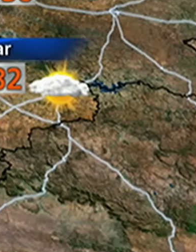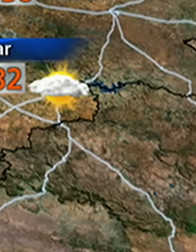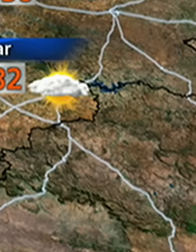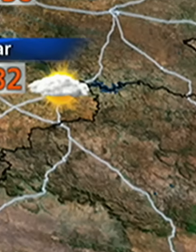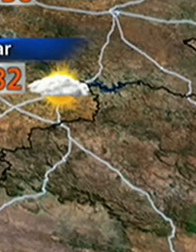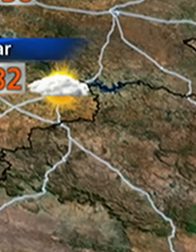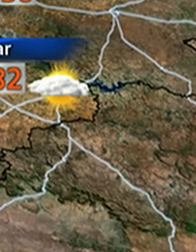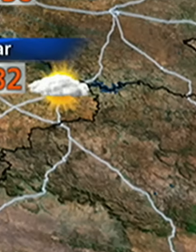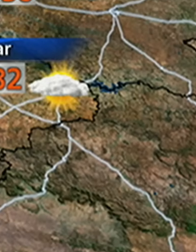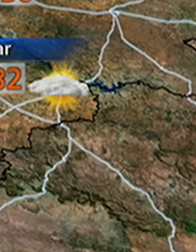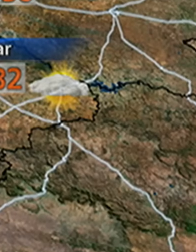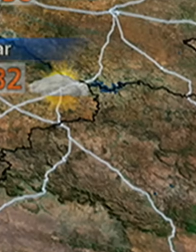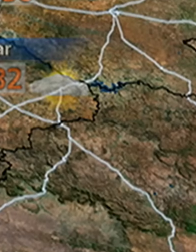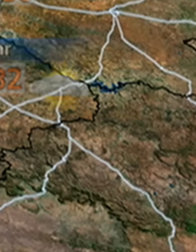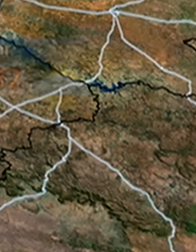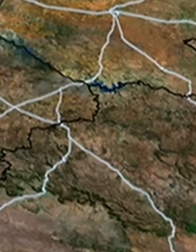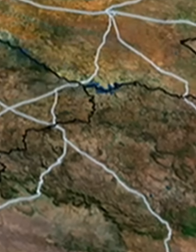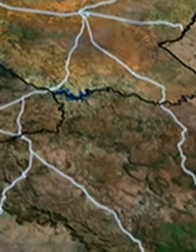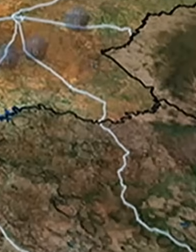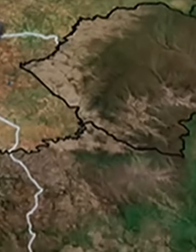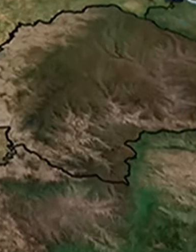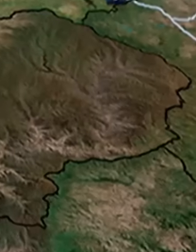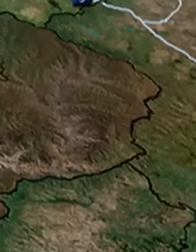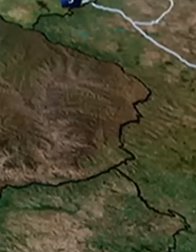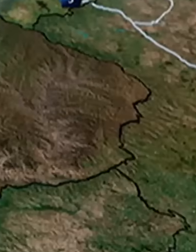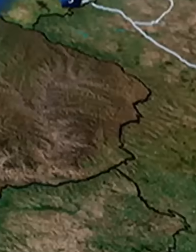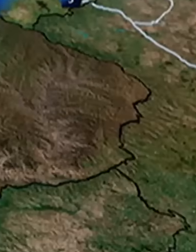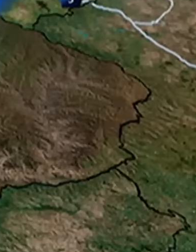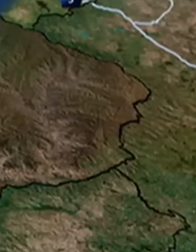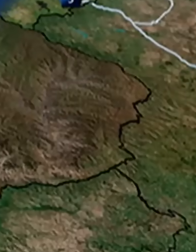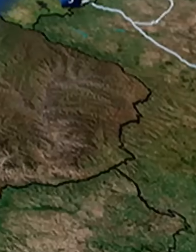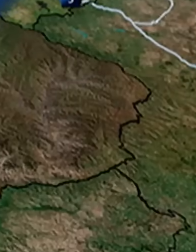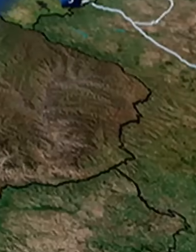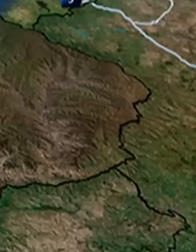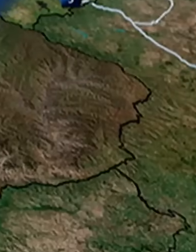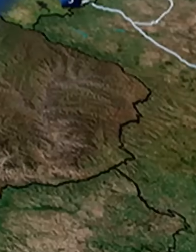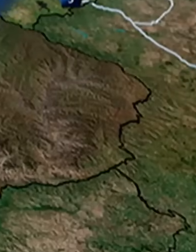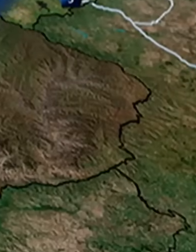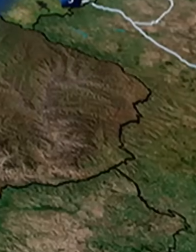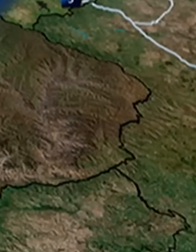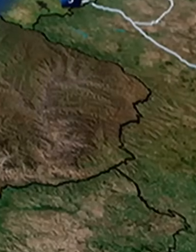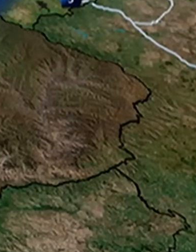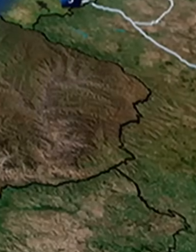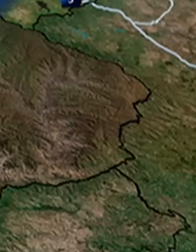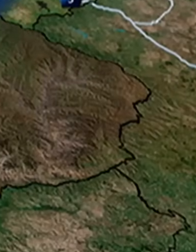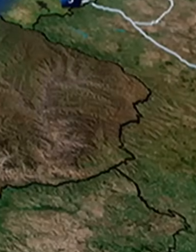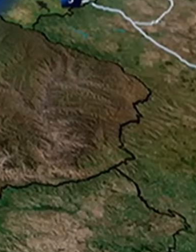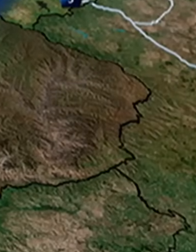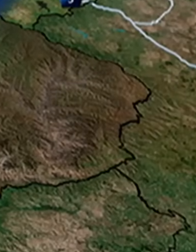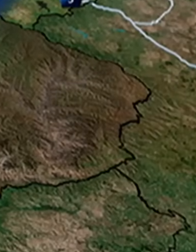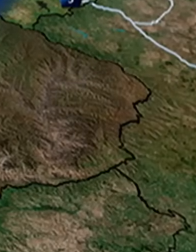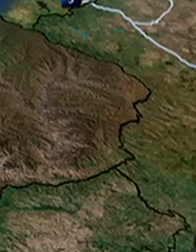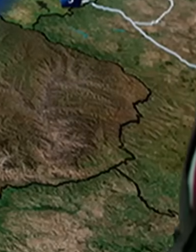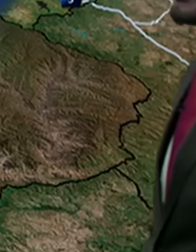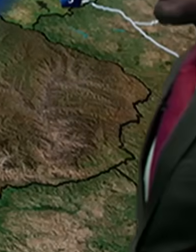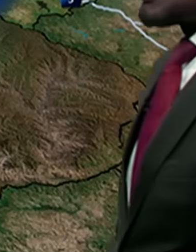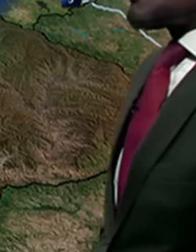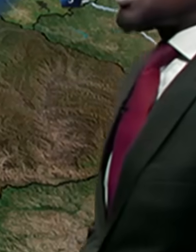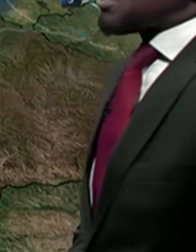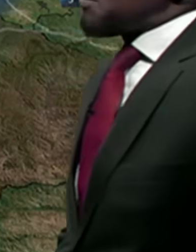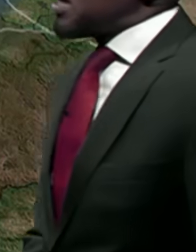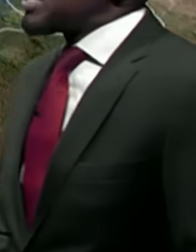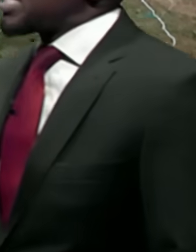paka ro tla tlhotshetse hona ha sale Calvin teng tla tlhotshetse hona ha sale Hak Free State le teng hlokomela re tla tlhotshetse ha sentse re shebile hona ka Northwest le